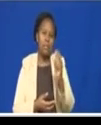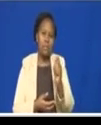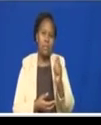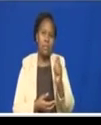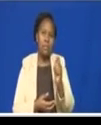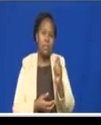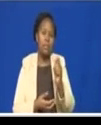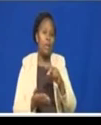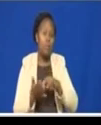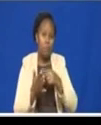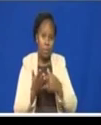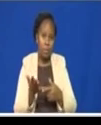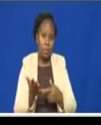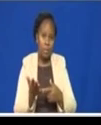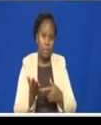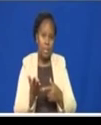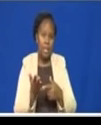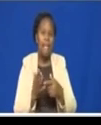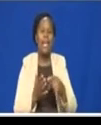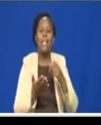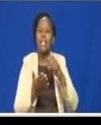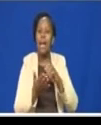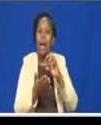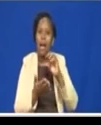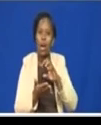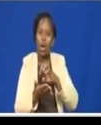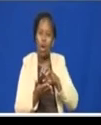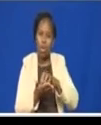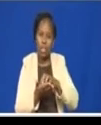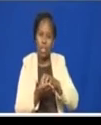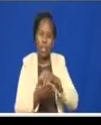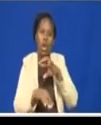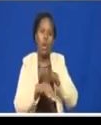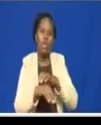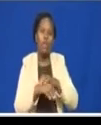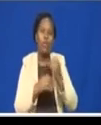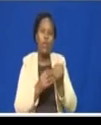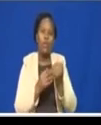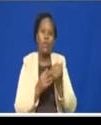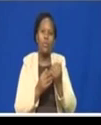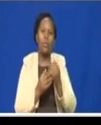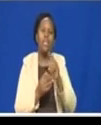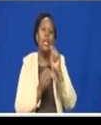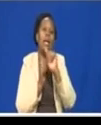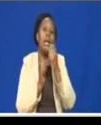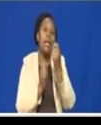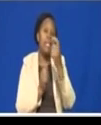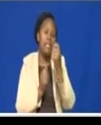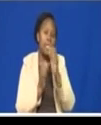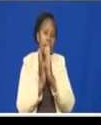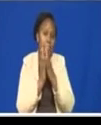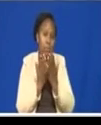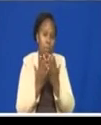An excerpt is an extract gotten from one of the compulsory set texts that we